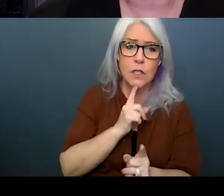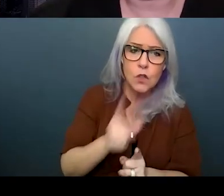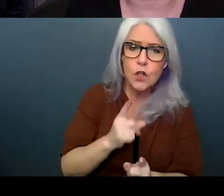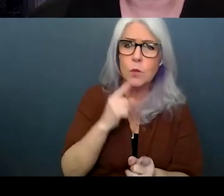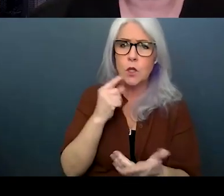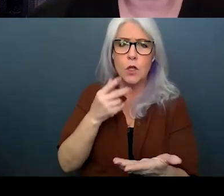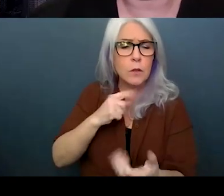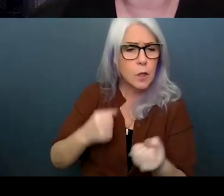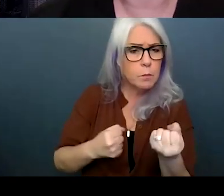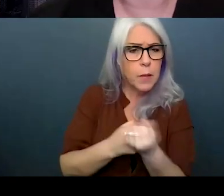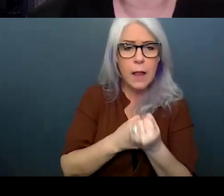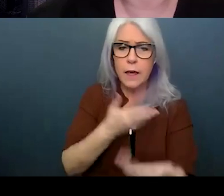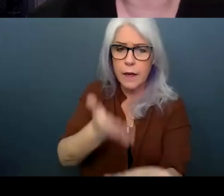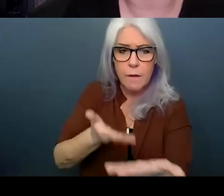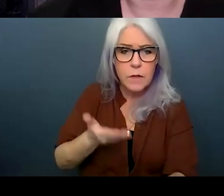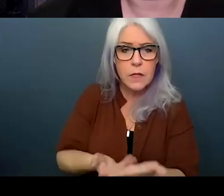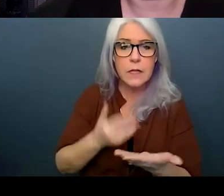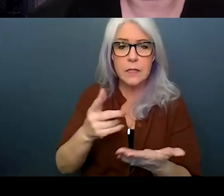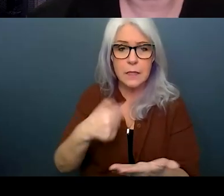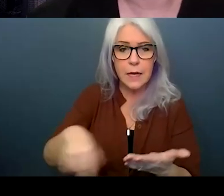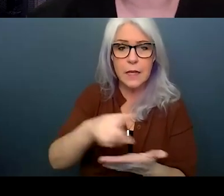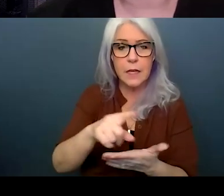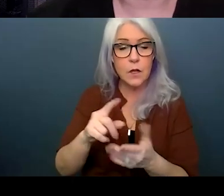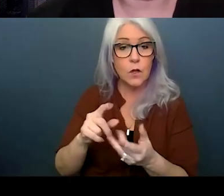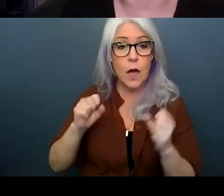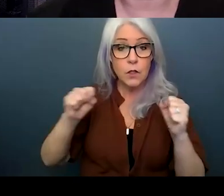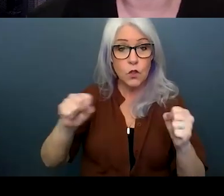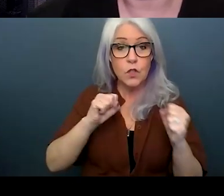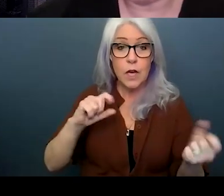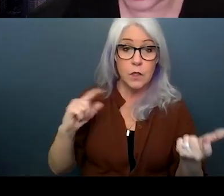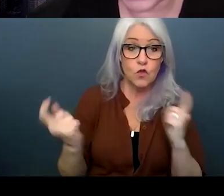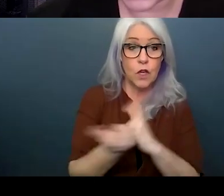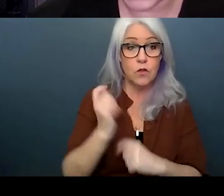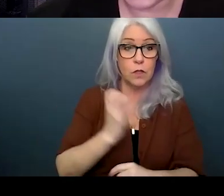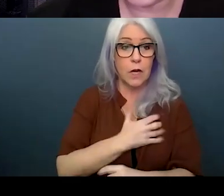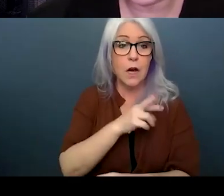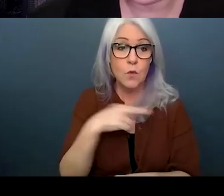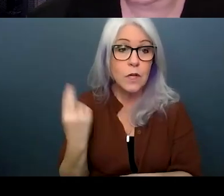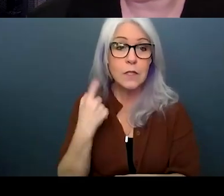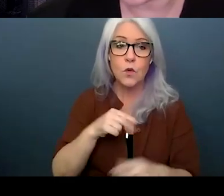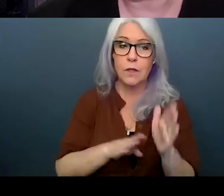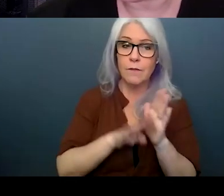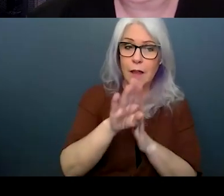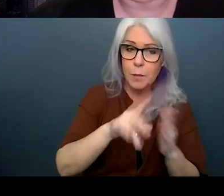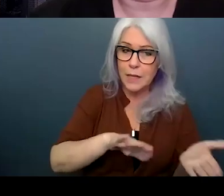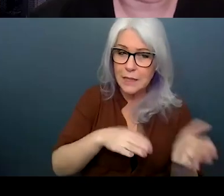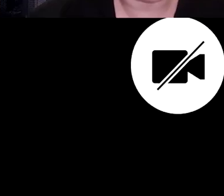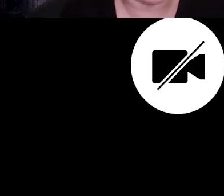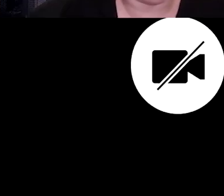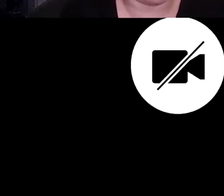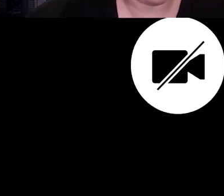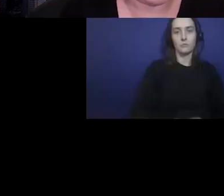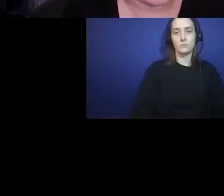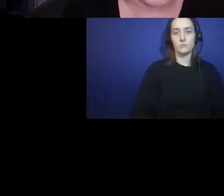evidence that exercise alters our risks of developing or dying from malignancies. That's what's highlighted